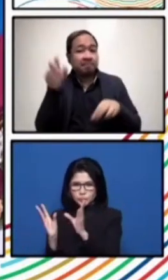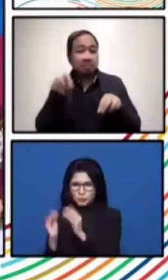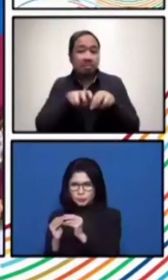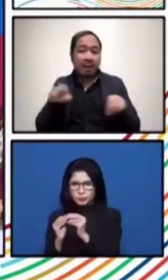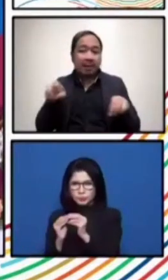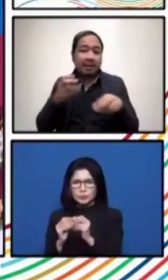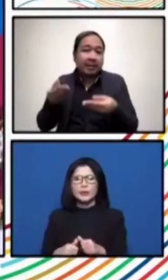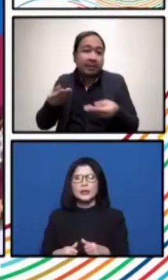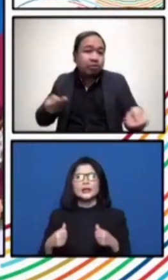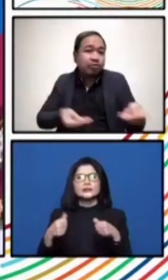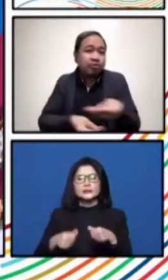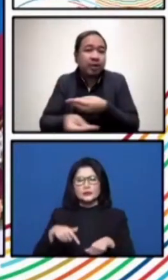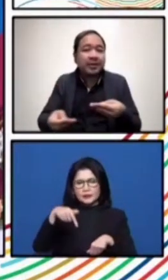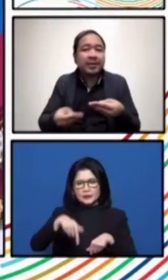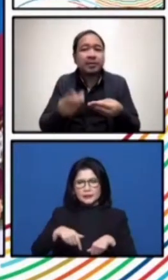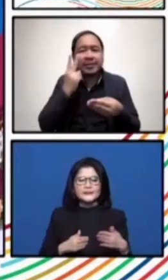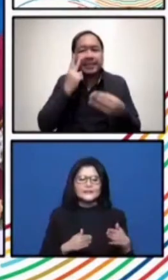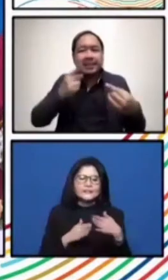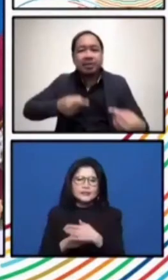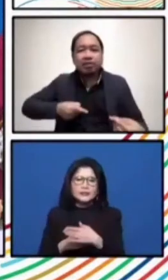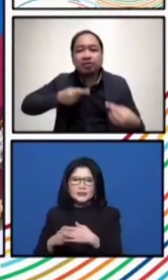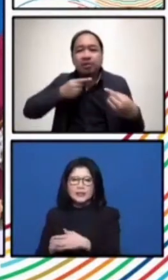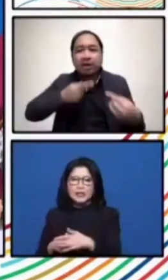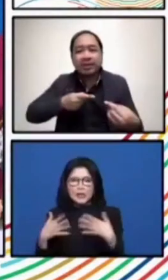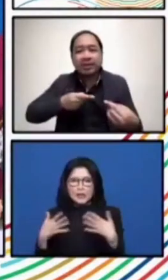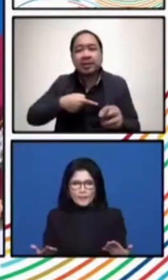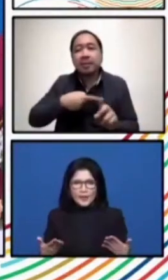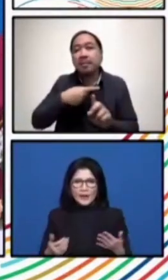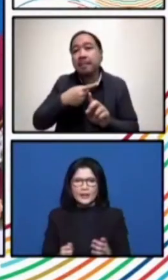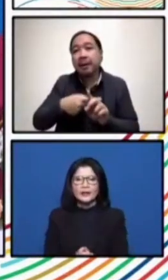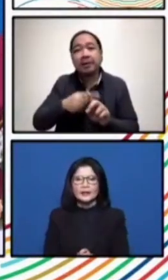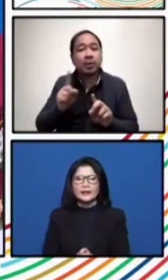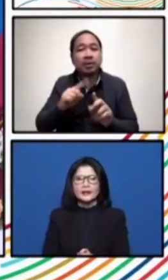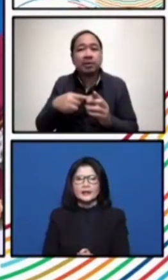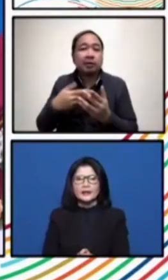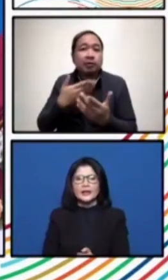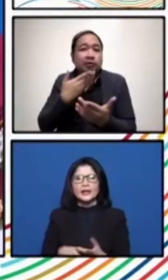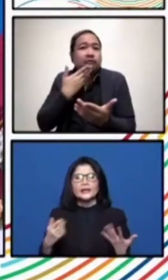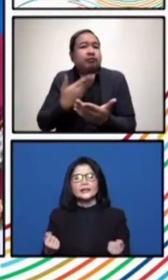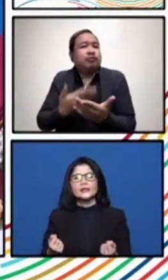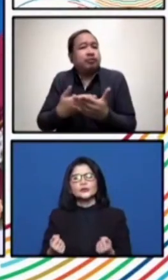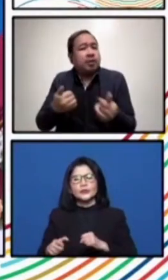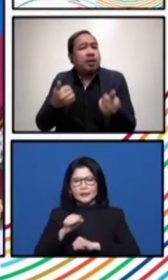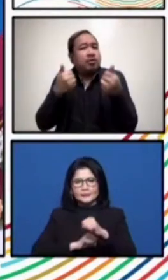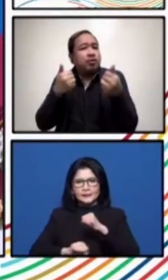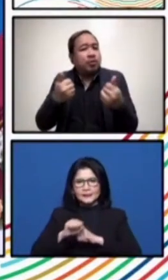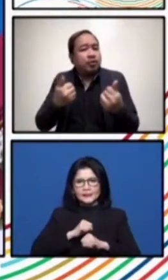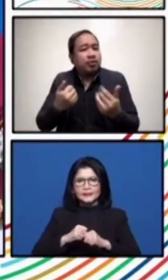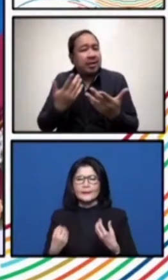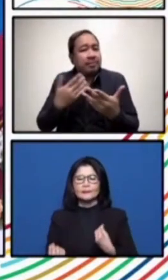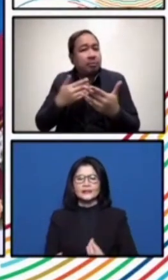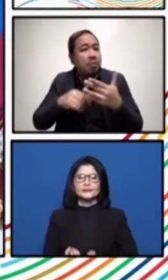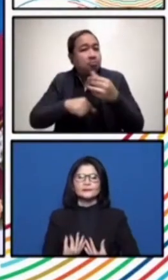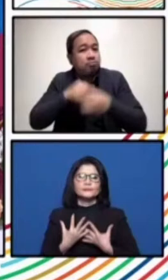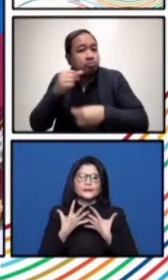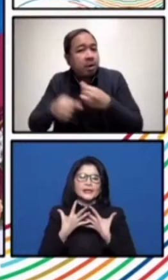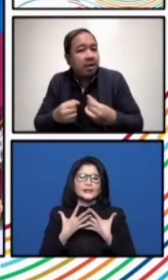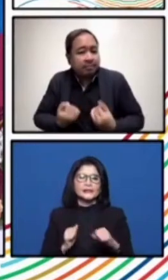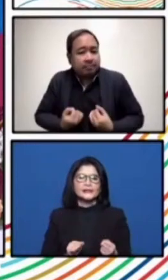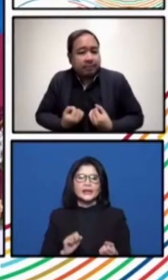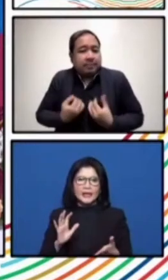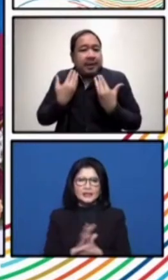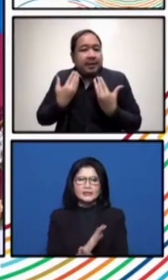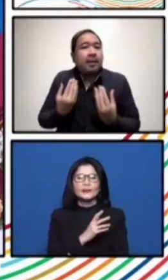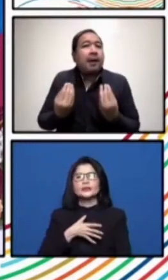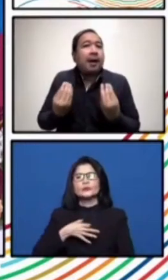challenges as well as inspiring practices and opportunity with regard to facility